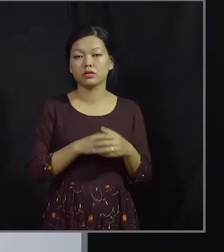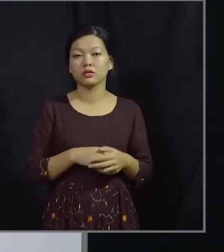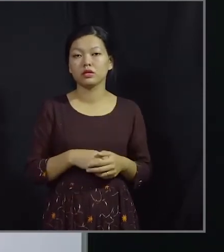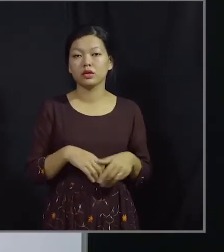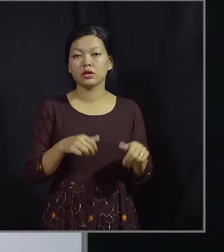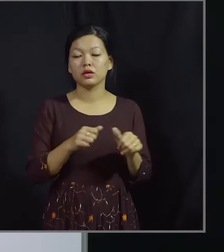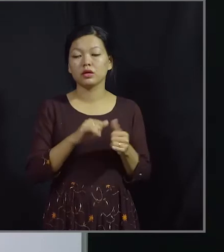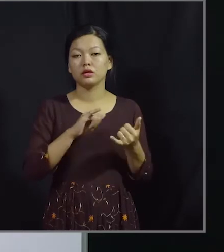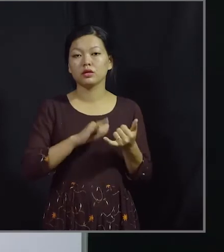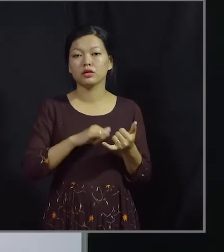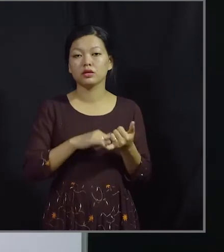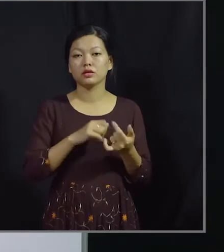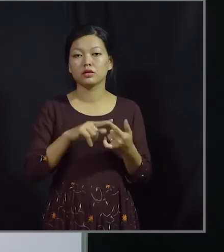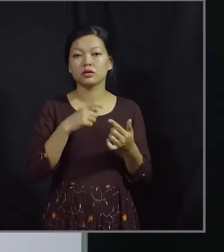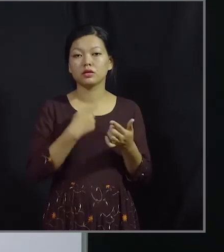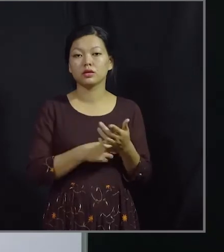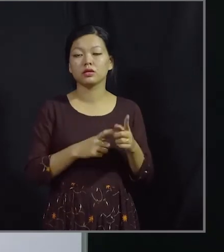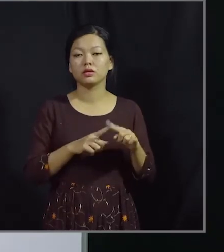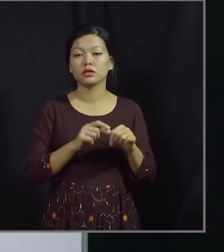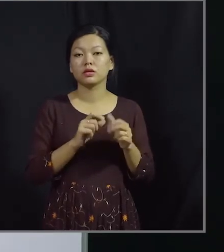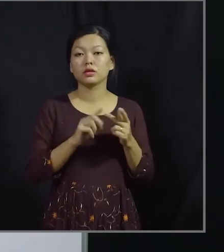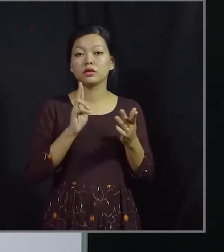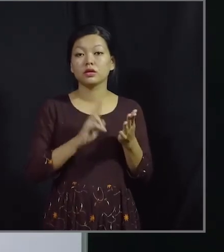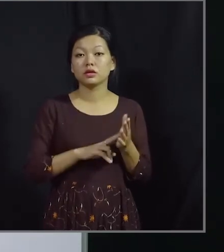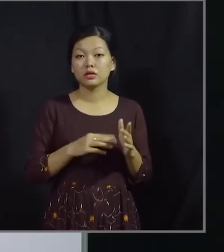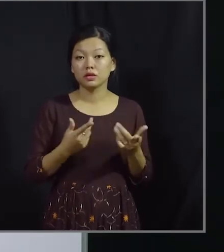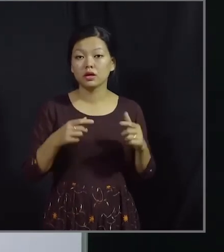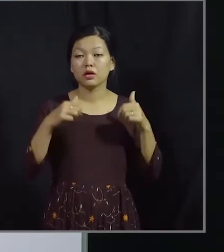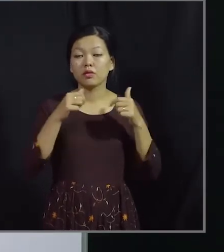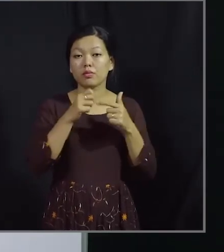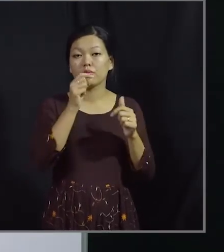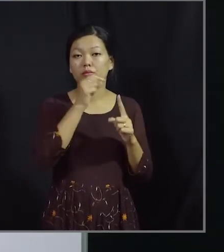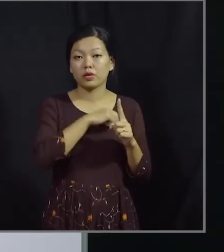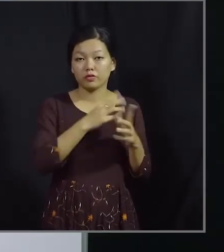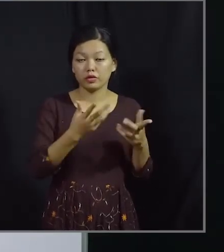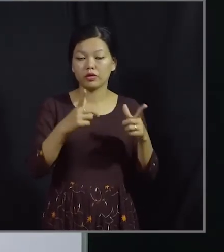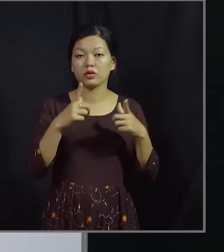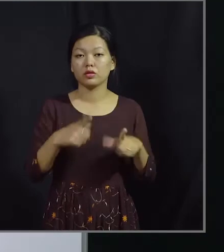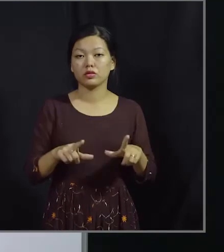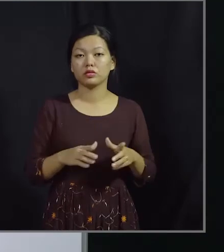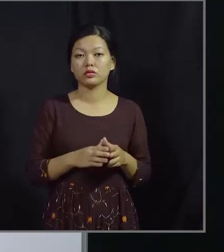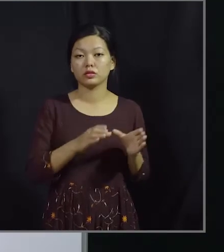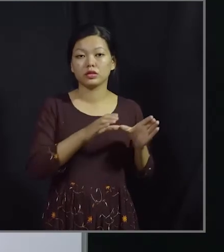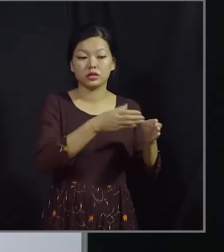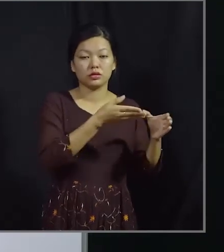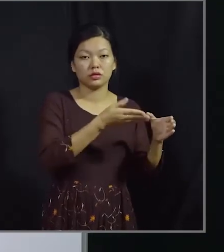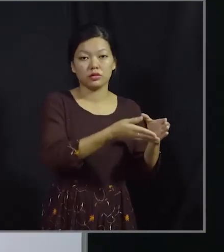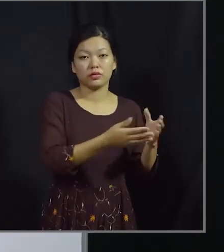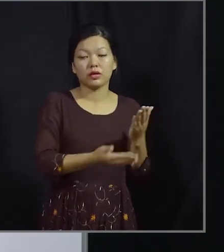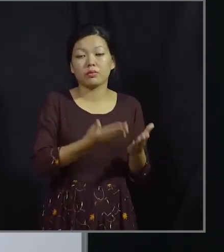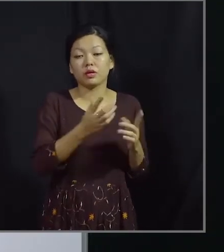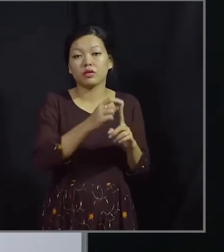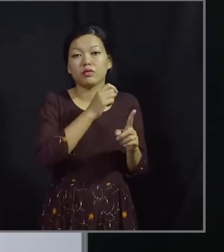or loss. That means the firm has gained profit, earned a profit, or they have suffered a loss. We will have to